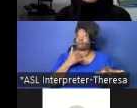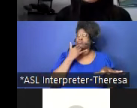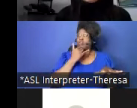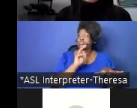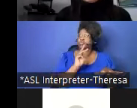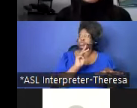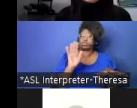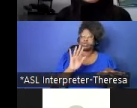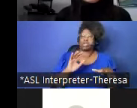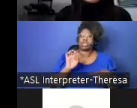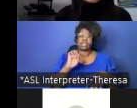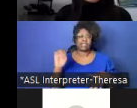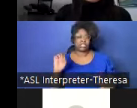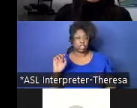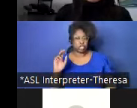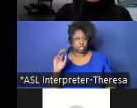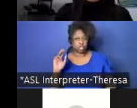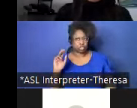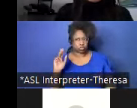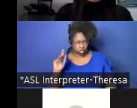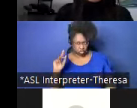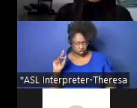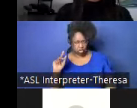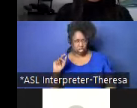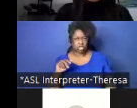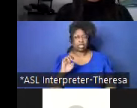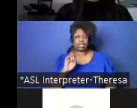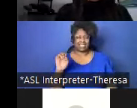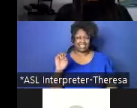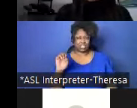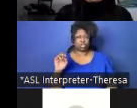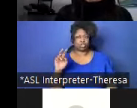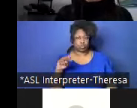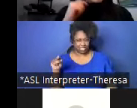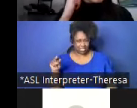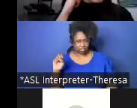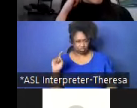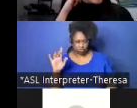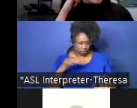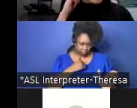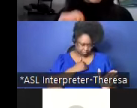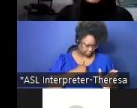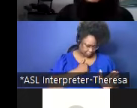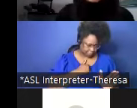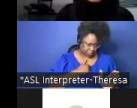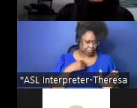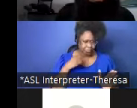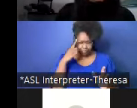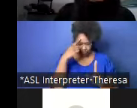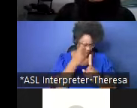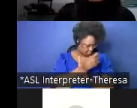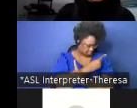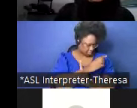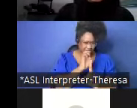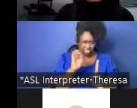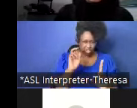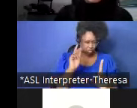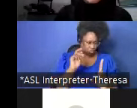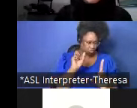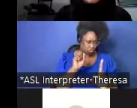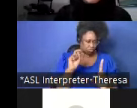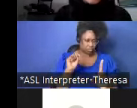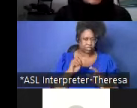Street, East 21st Street, and East 22nd Street. They're the ones we looked at. Beg your pardon. I know. I think I said East 23rd Street, didn't I,